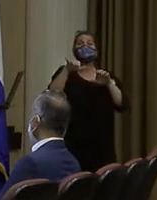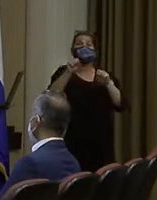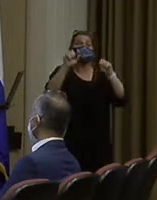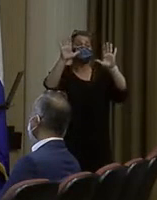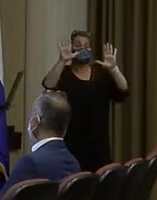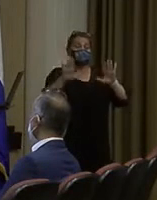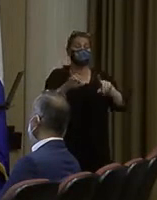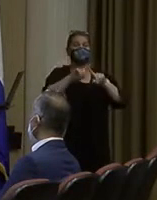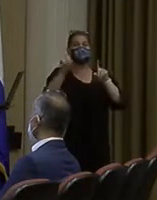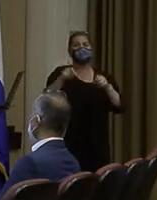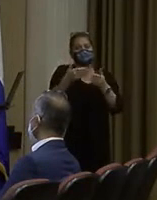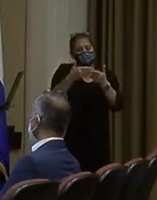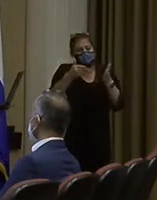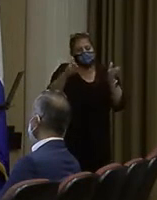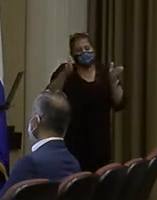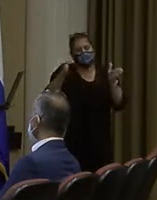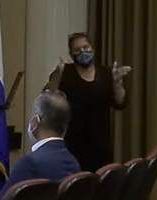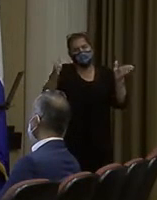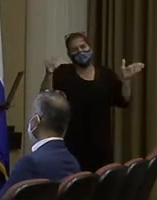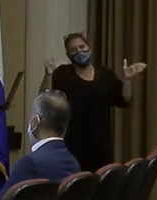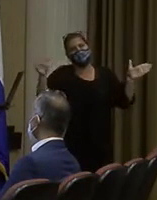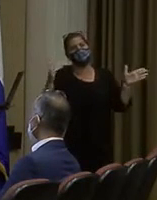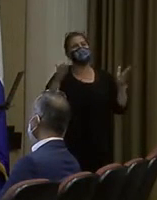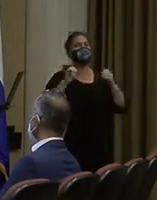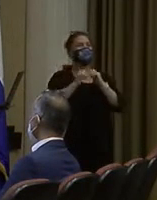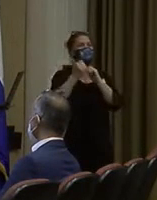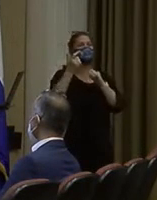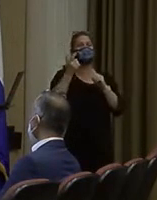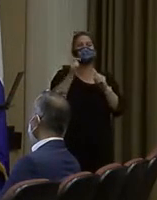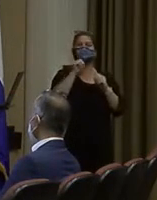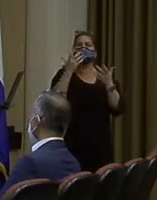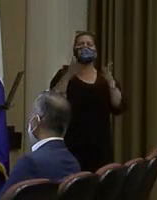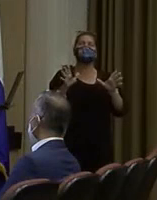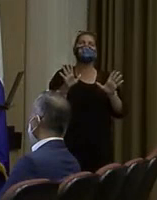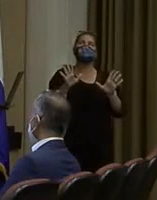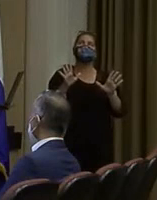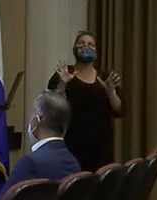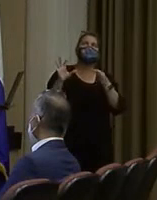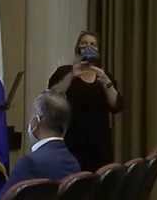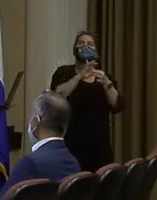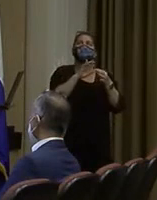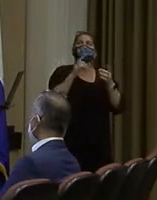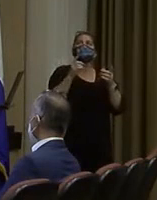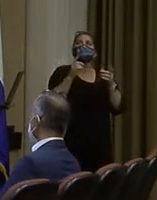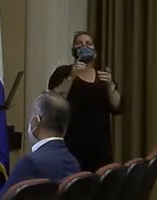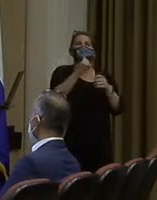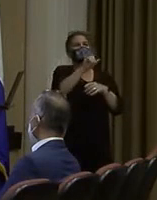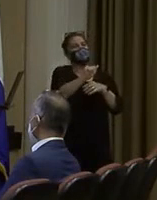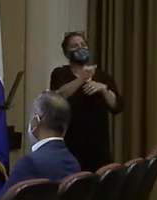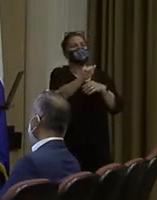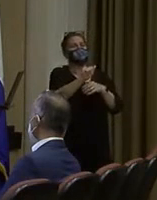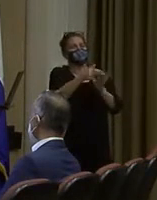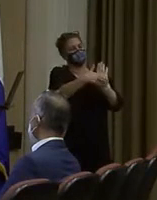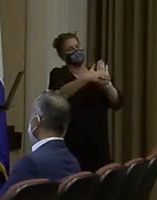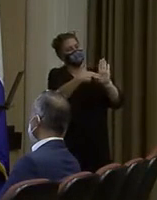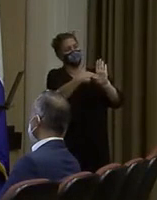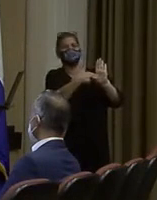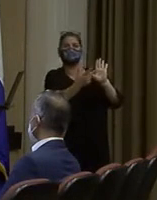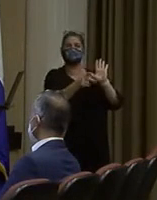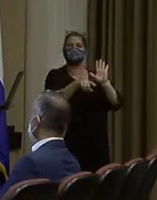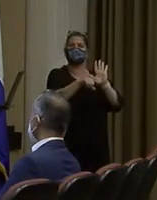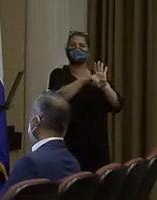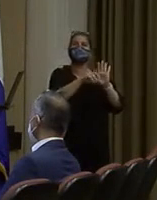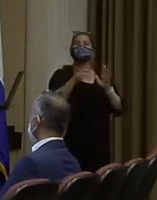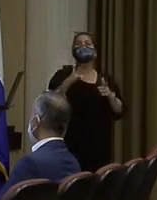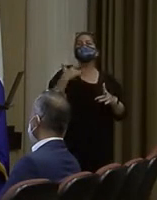have to broaden our scope. We have to think about the ways, and I don't want to link it to disabilities or diagnoses, but thinking about